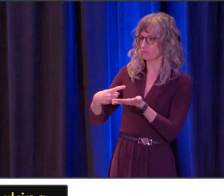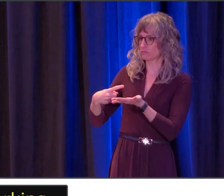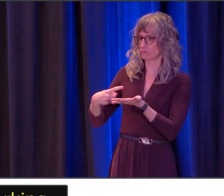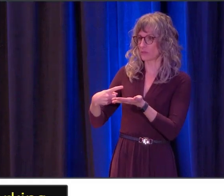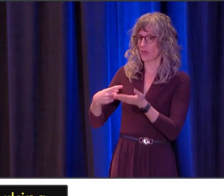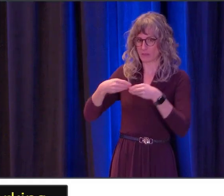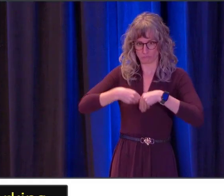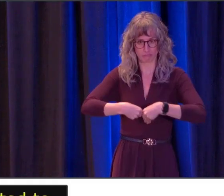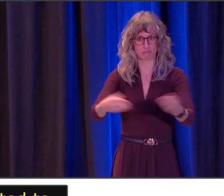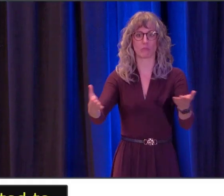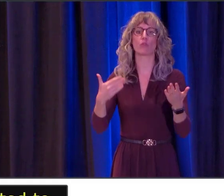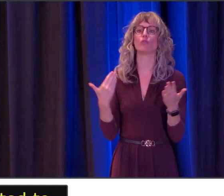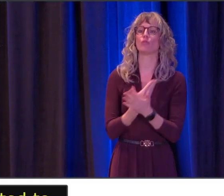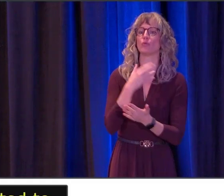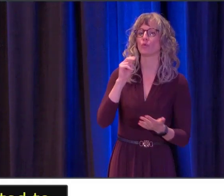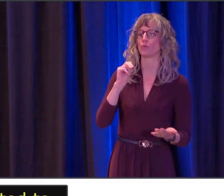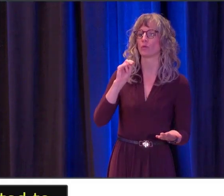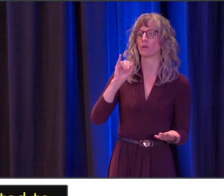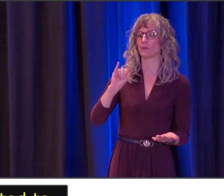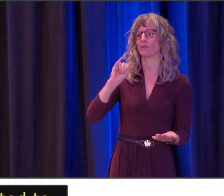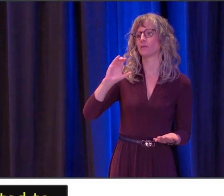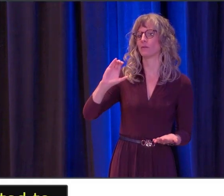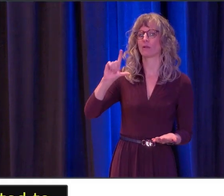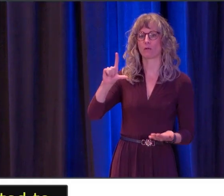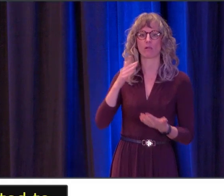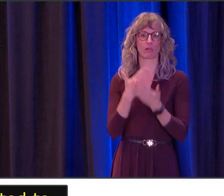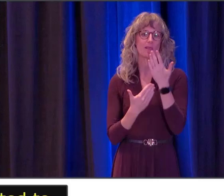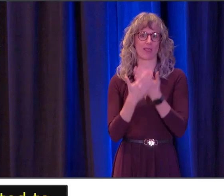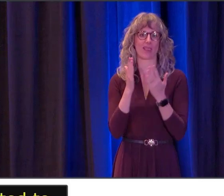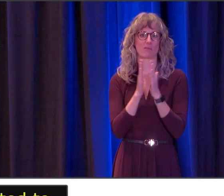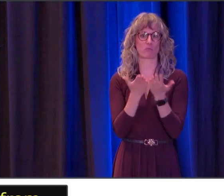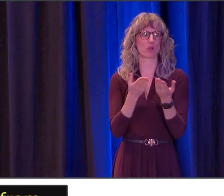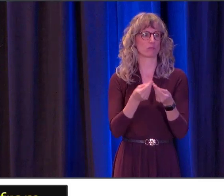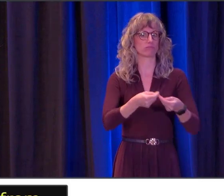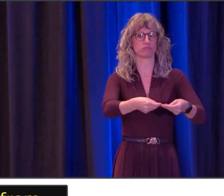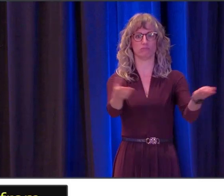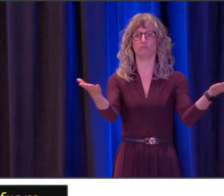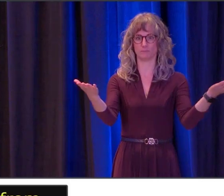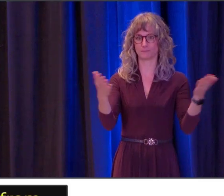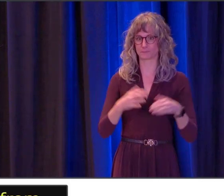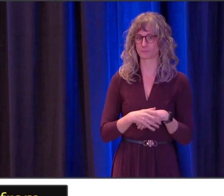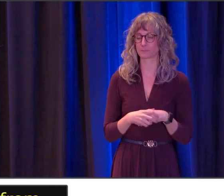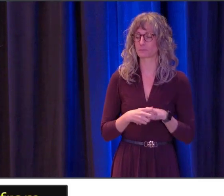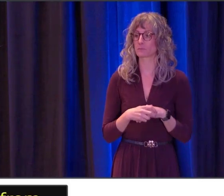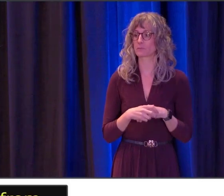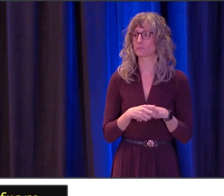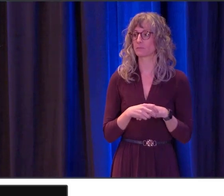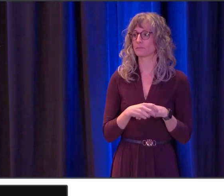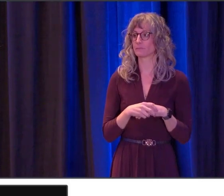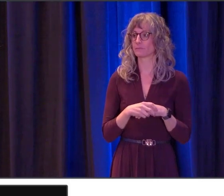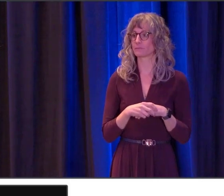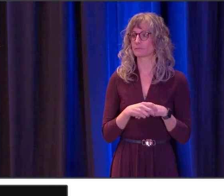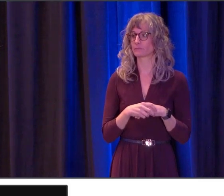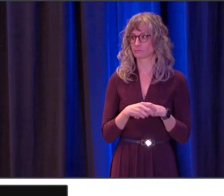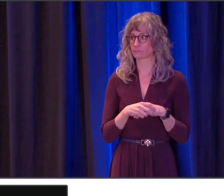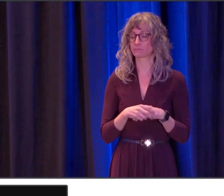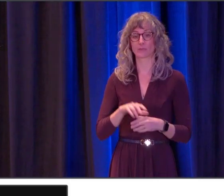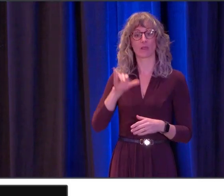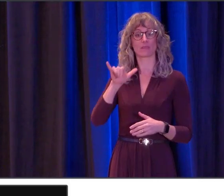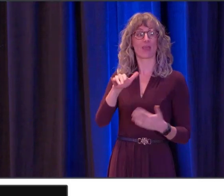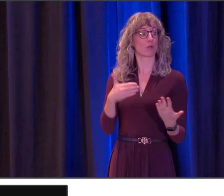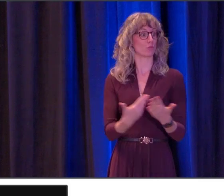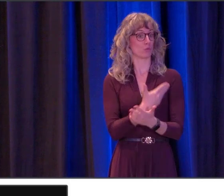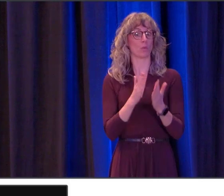nickel handbook. And what we're asking is that we use this new nickel handbook as our